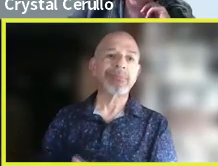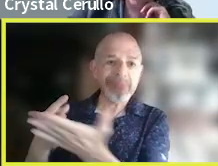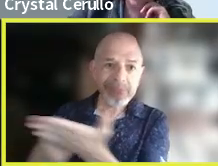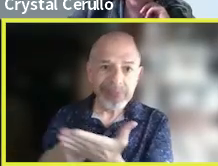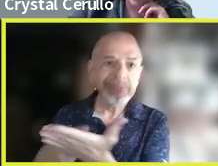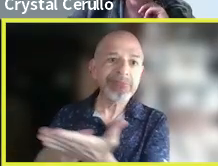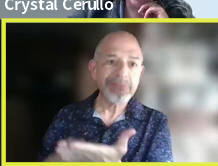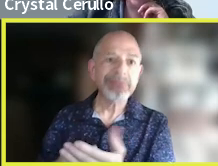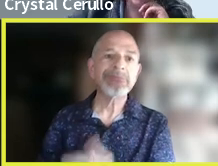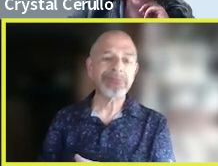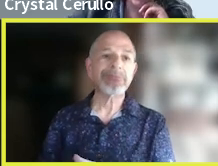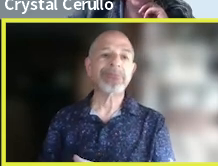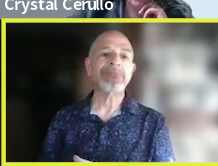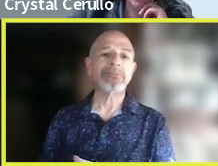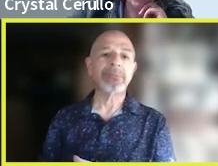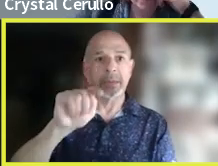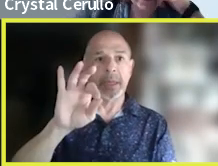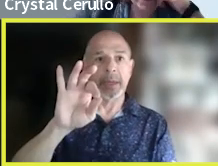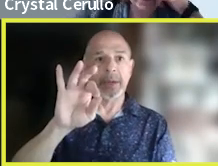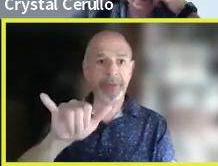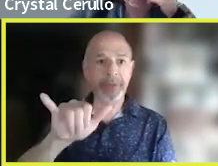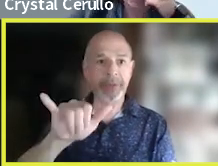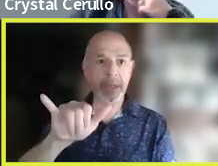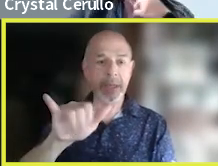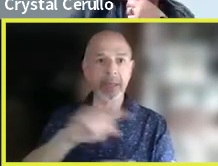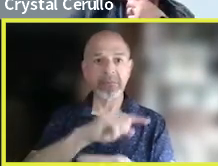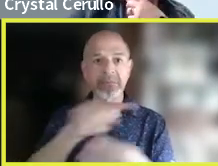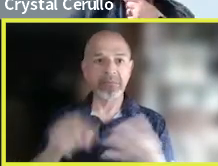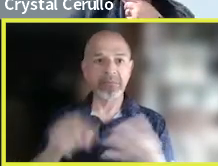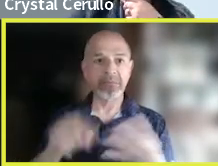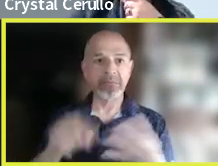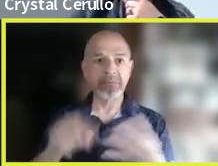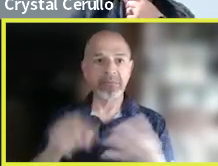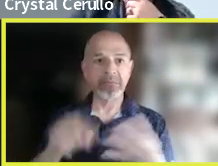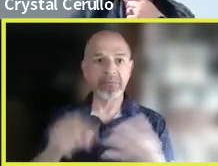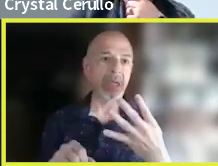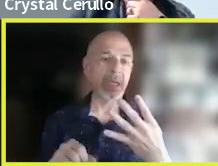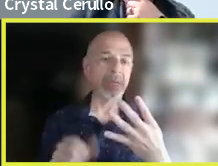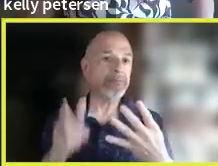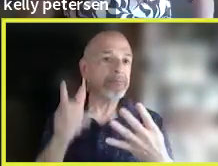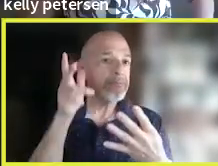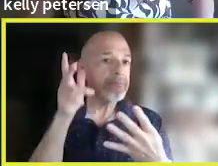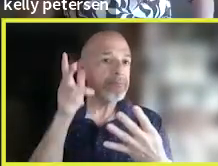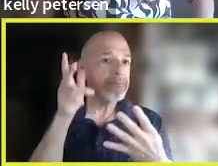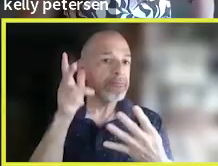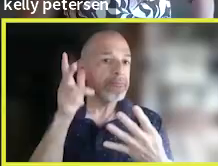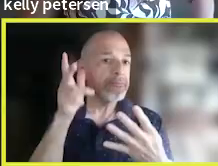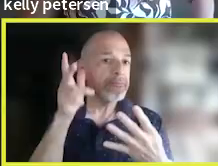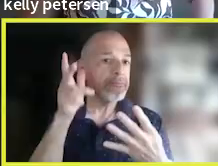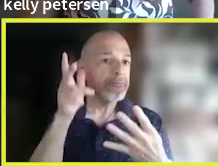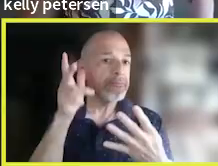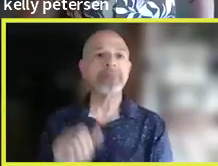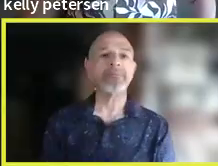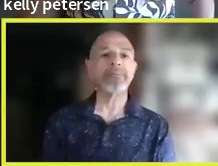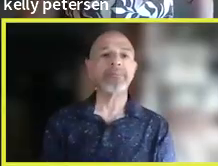And so you can get to it by there too. I just, not to switch gears, but Nicholas put a link in there. Nick, where are you, Nick? And